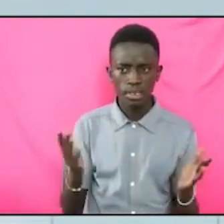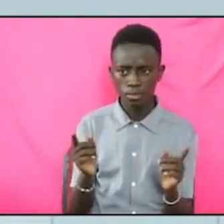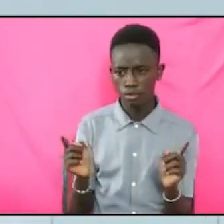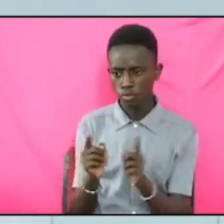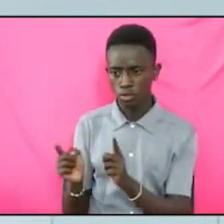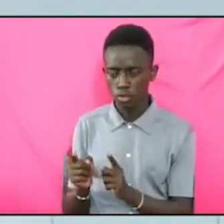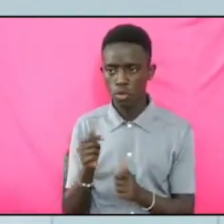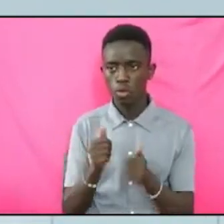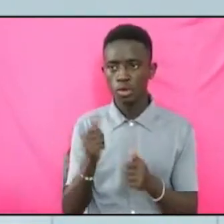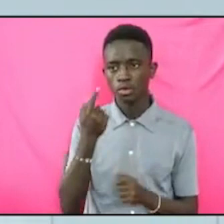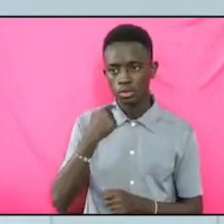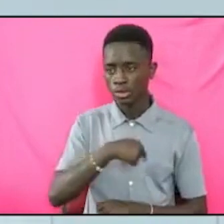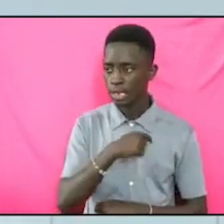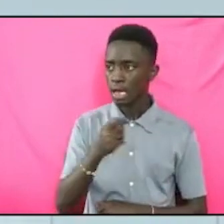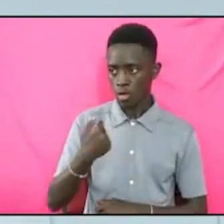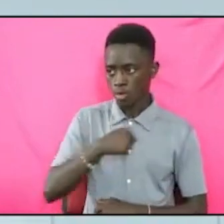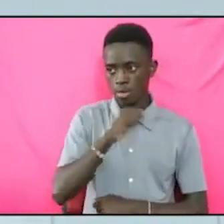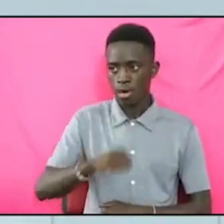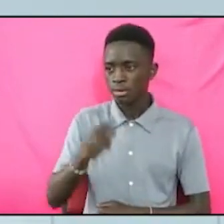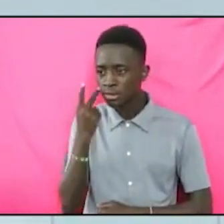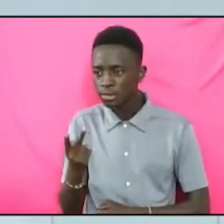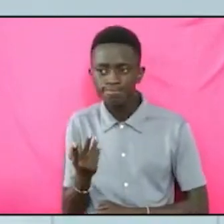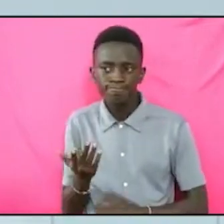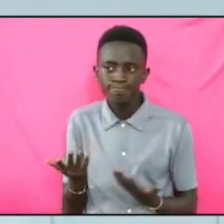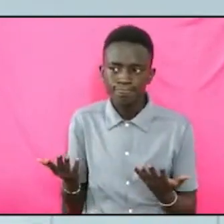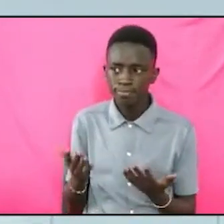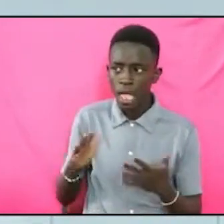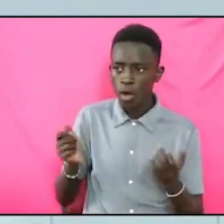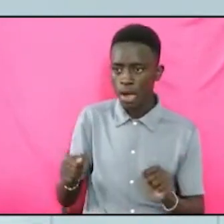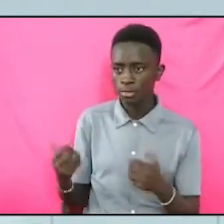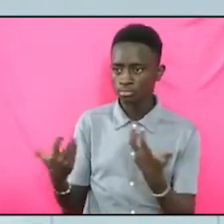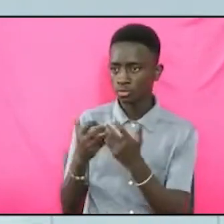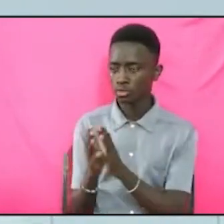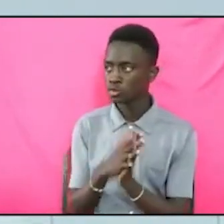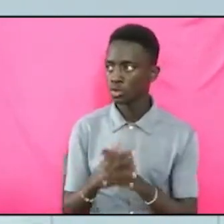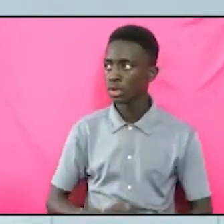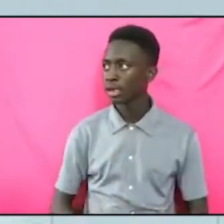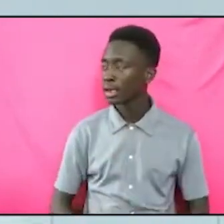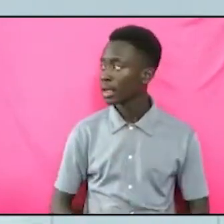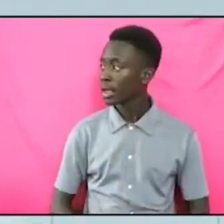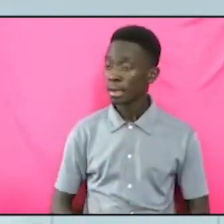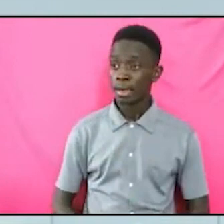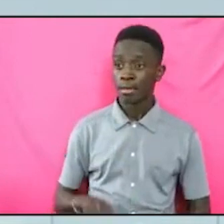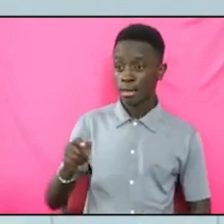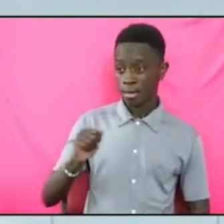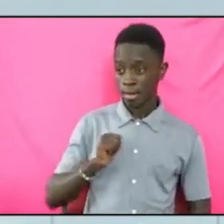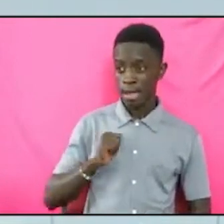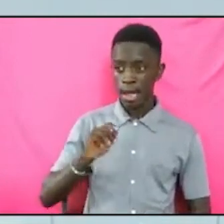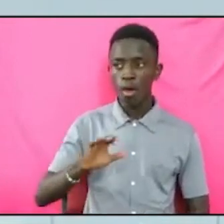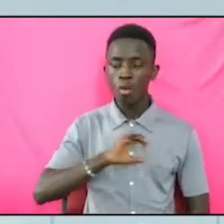life. We know that she was captured in a raid. She was in her own village or